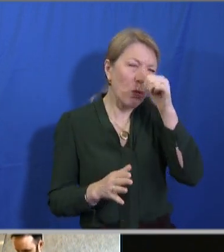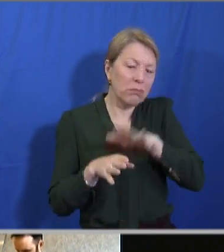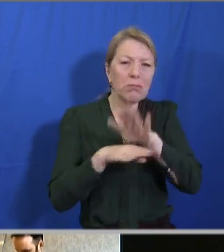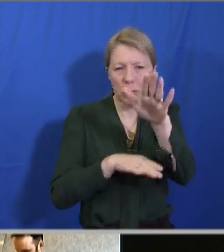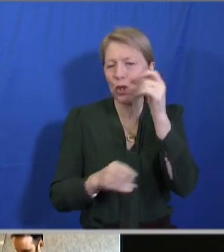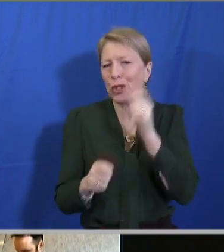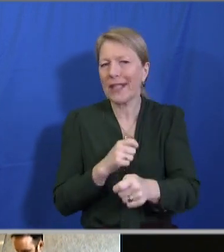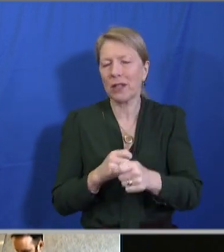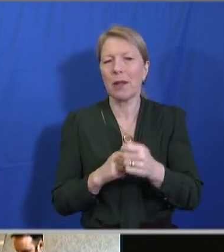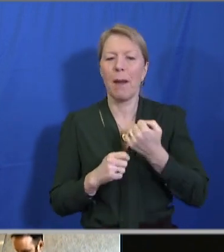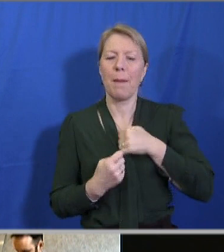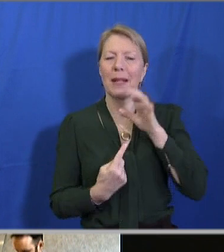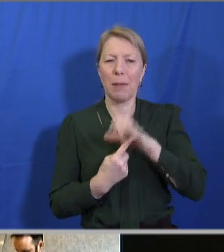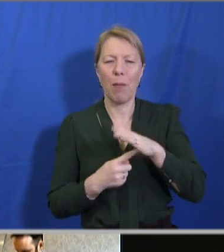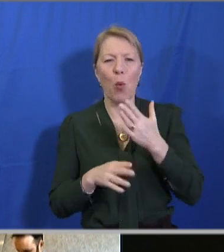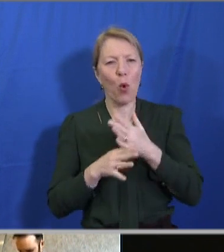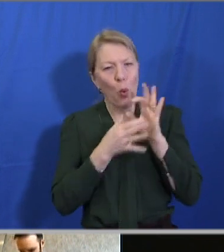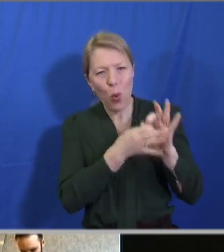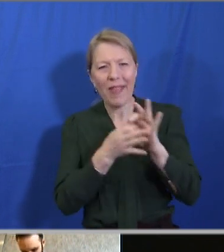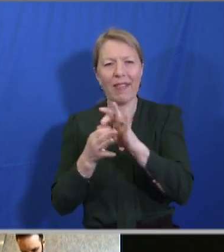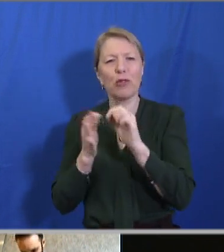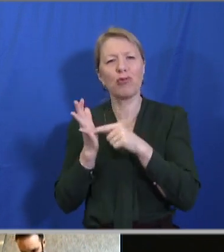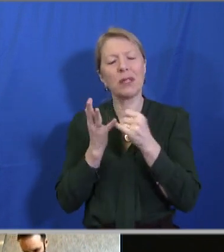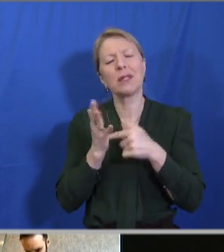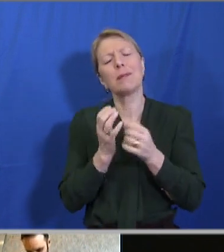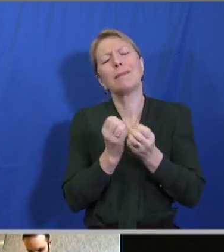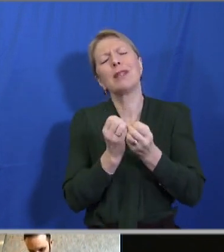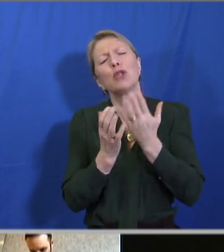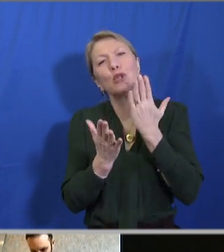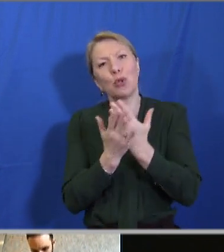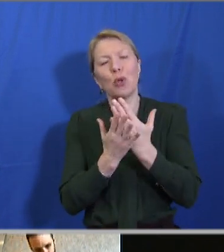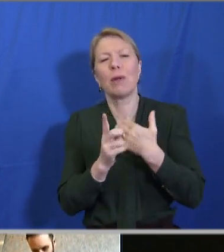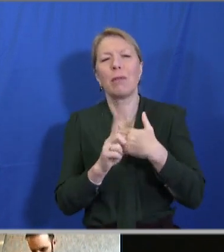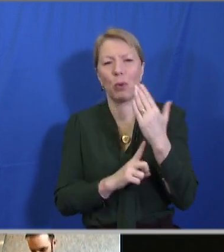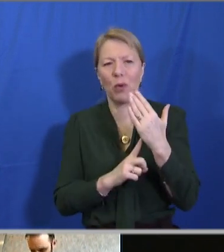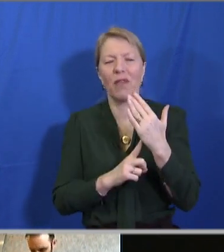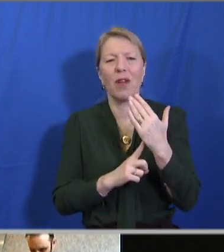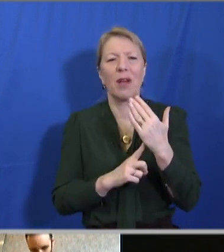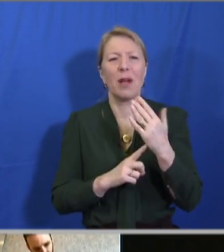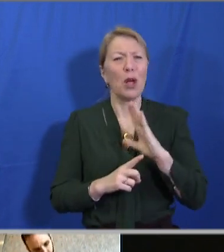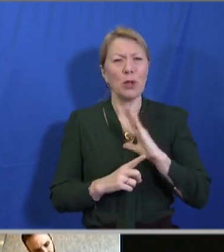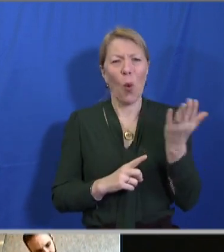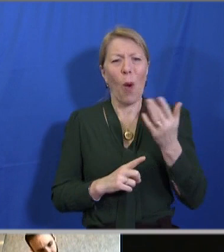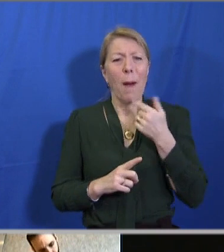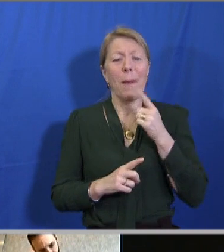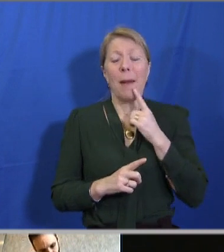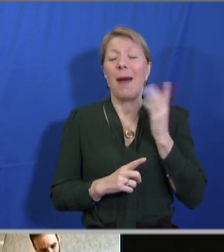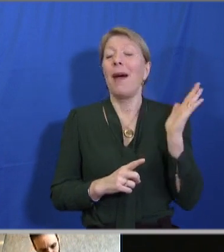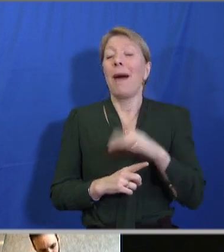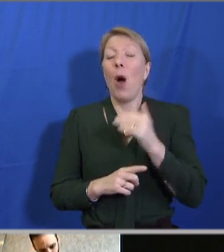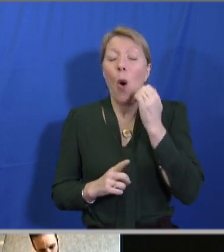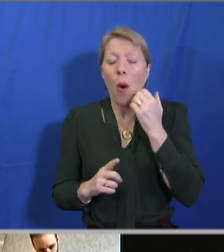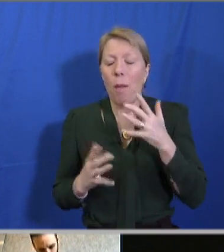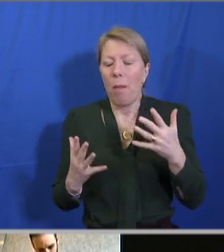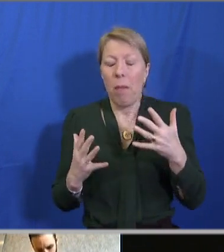with Trust to ensure that the pressures are addressed and placement breakdown is avoided. So while there have been significant